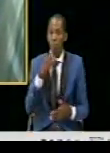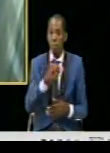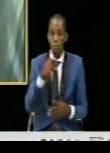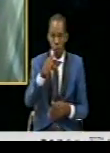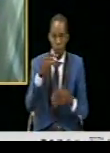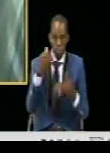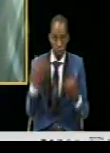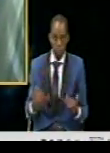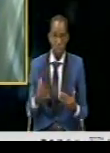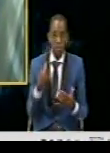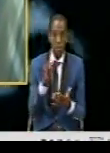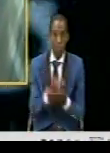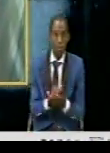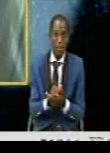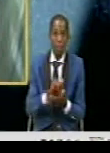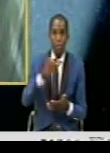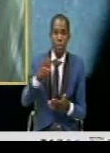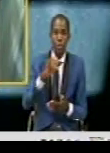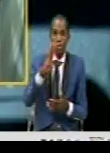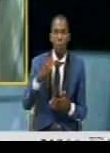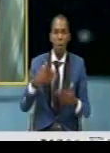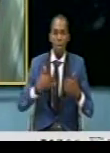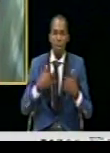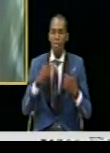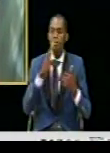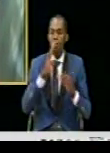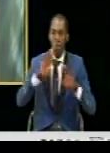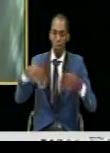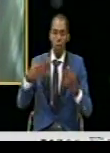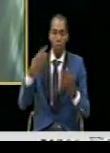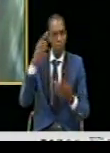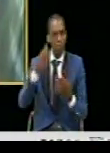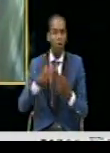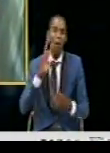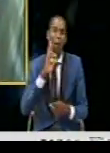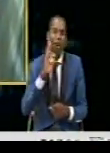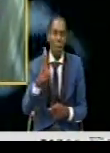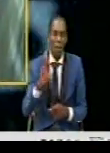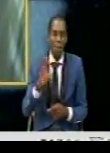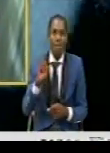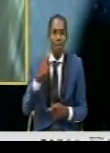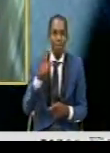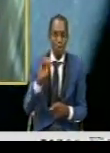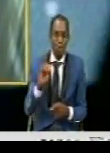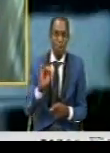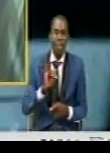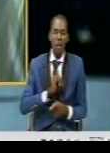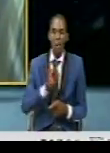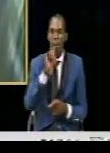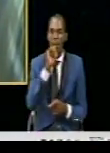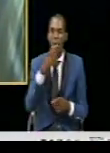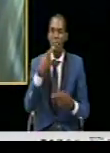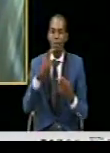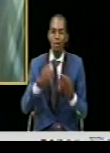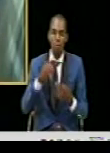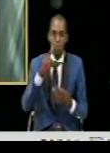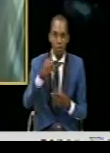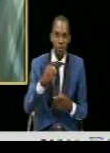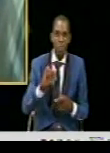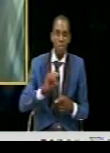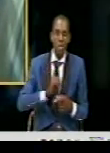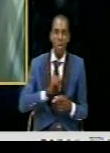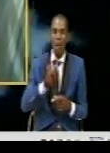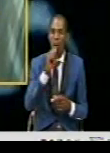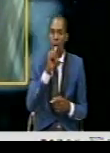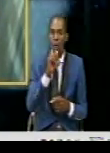money. I sent small money. As I'm telling you now, that job has been secured to